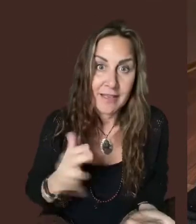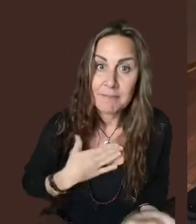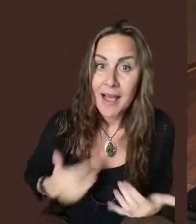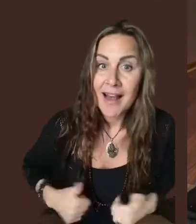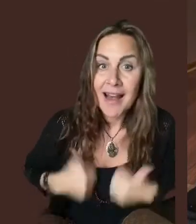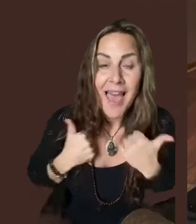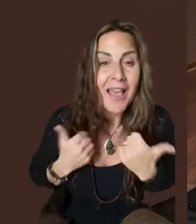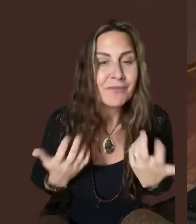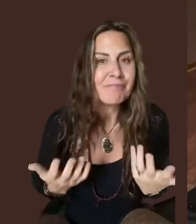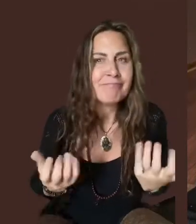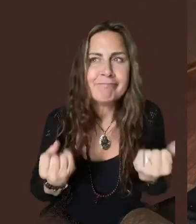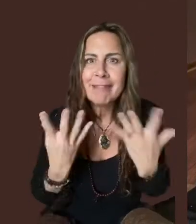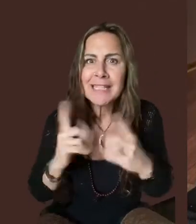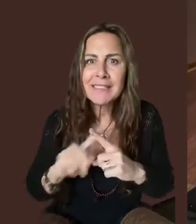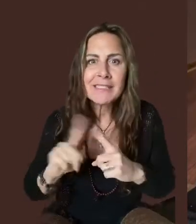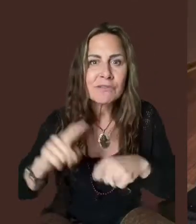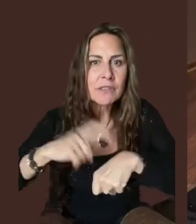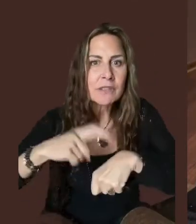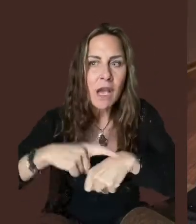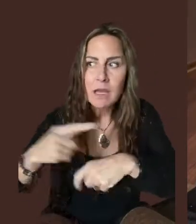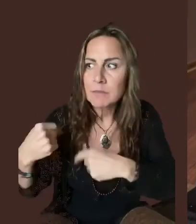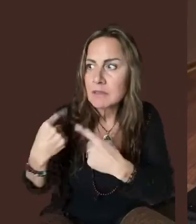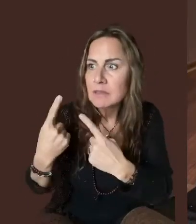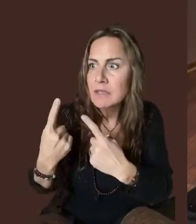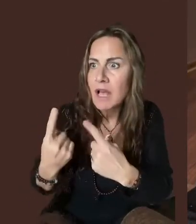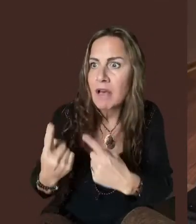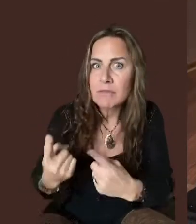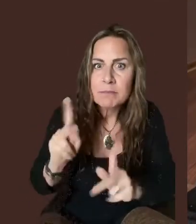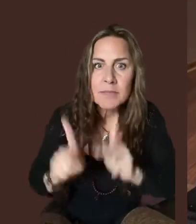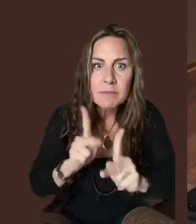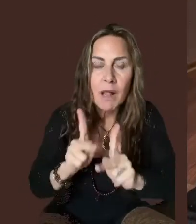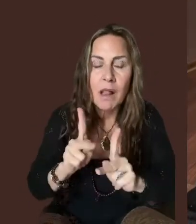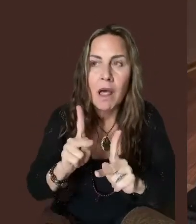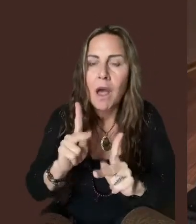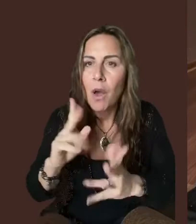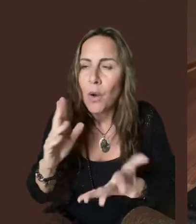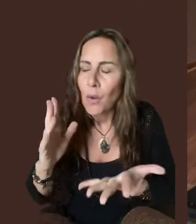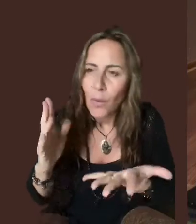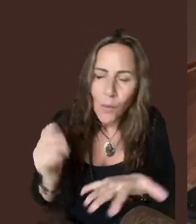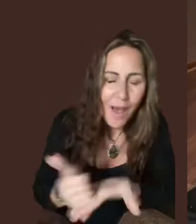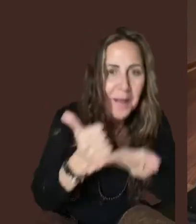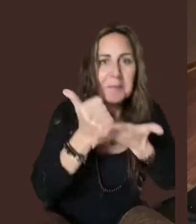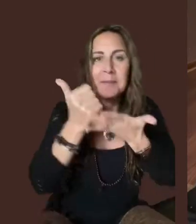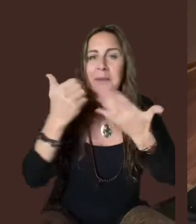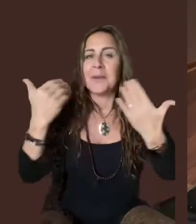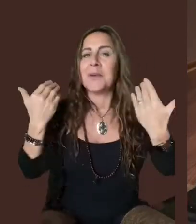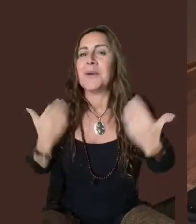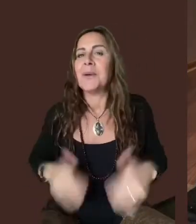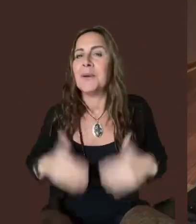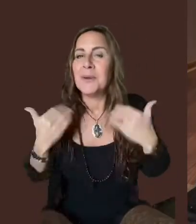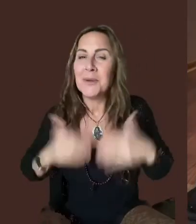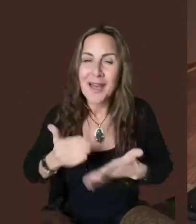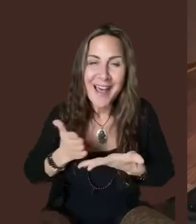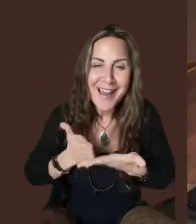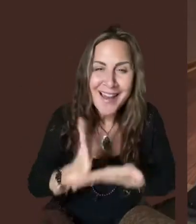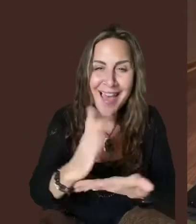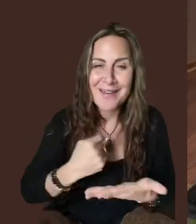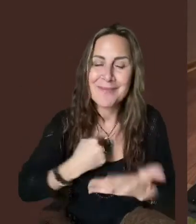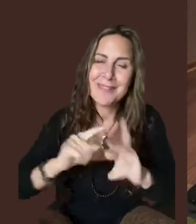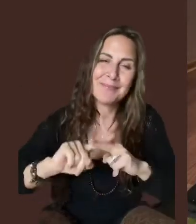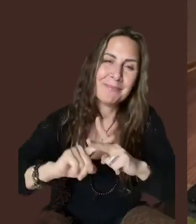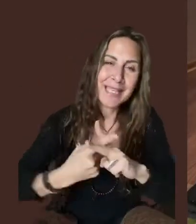my life has been a series of being scooped up and given the opportunity to begin again. And that's